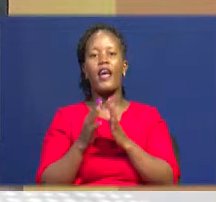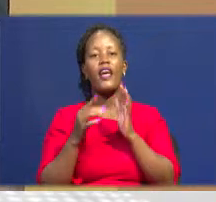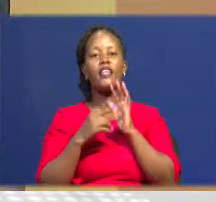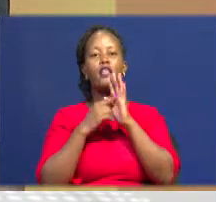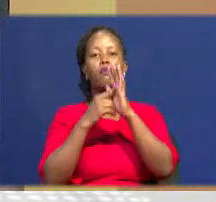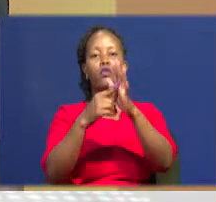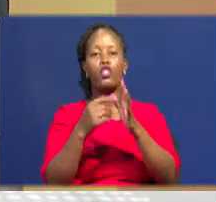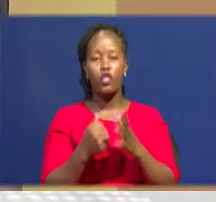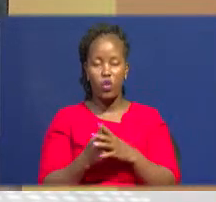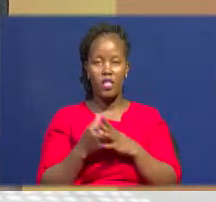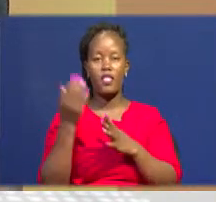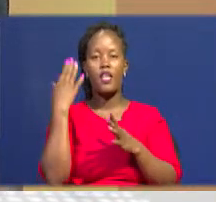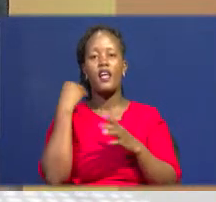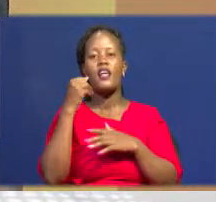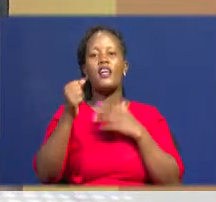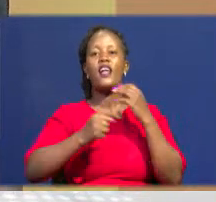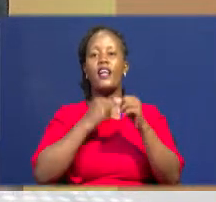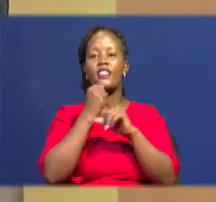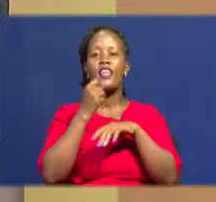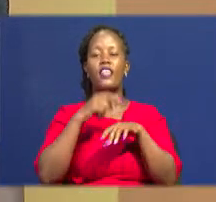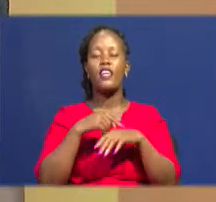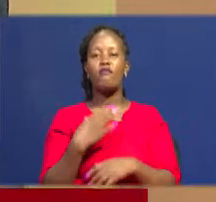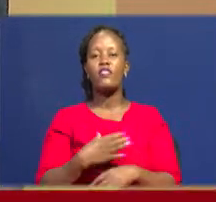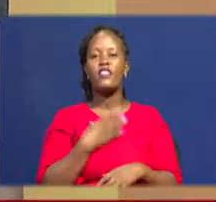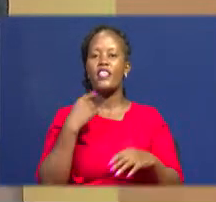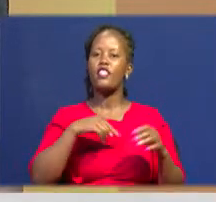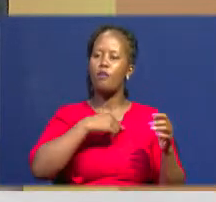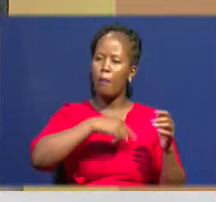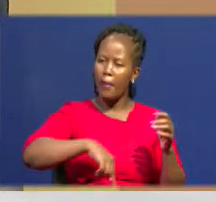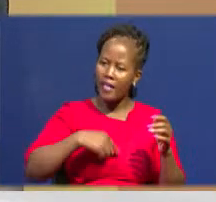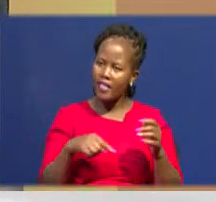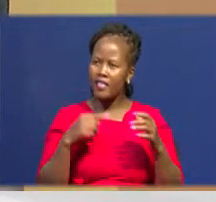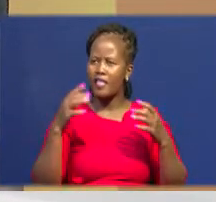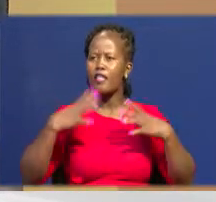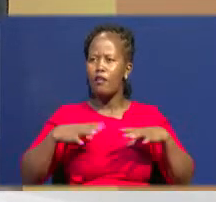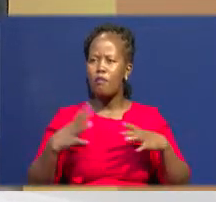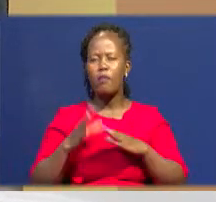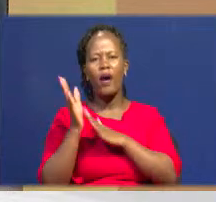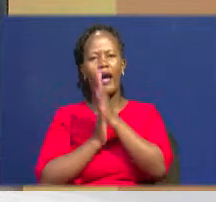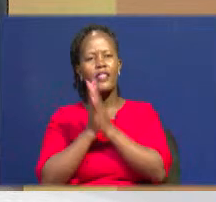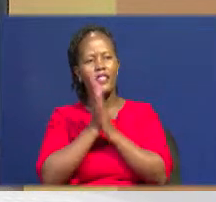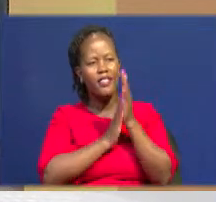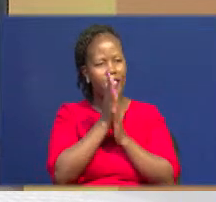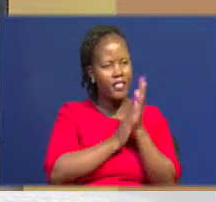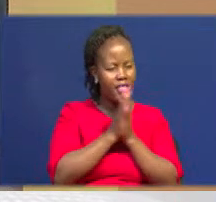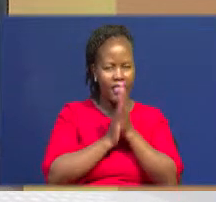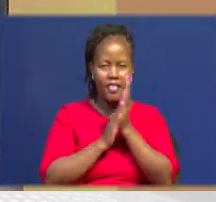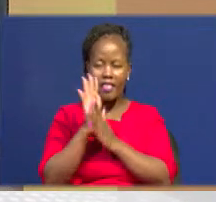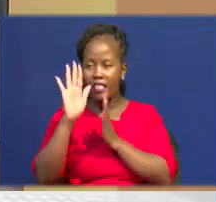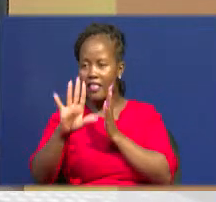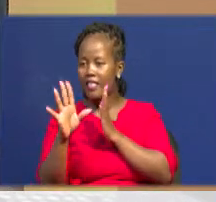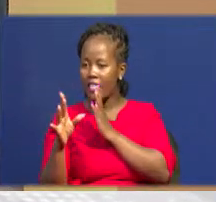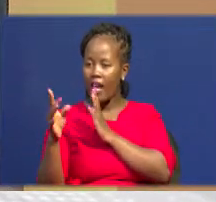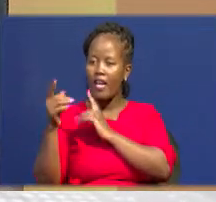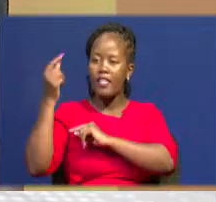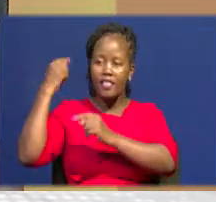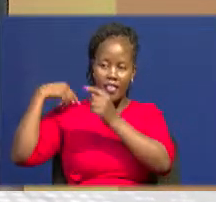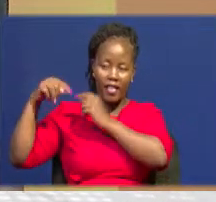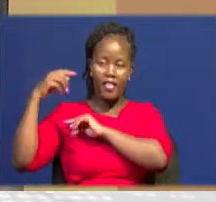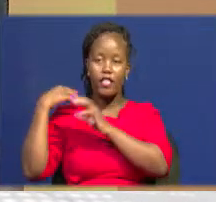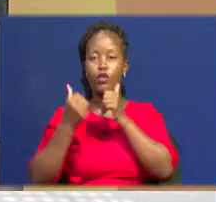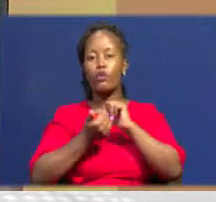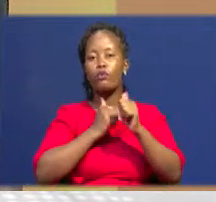to Malindi last year, we found out that the locals are really interested in their traditional sports. So dhow racing is actually for the